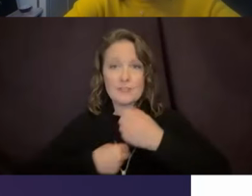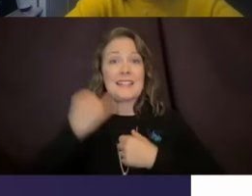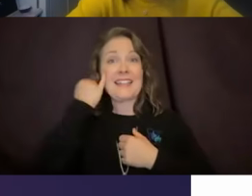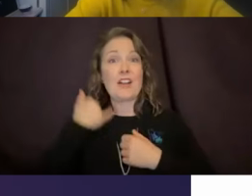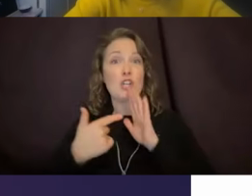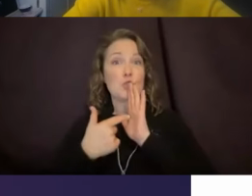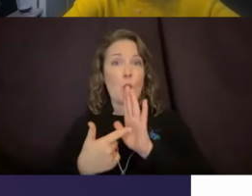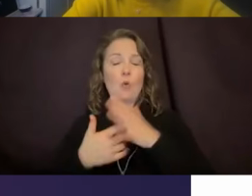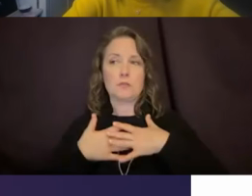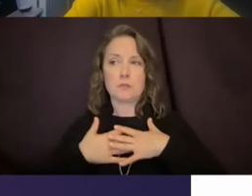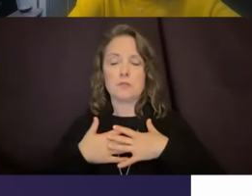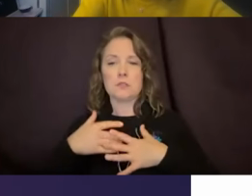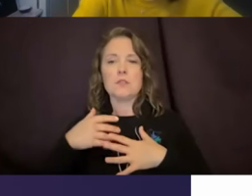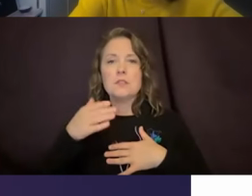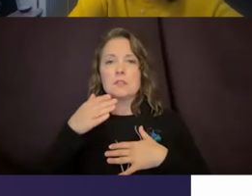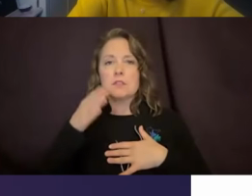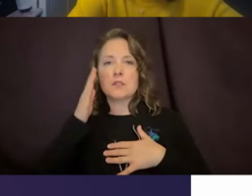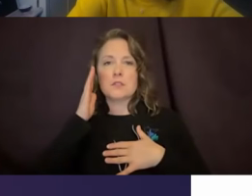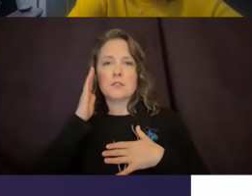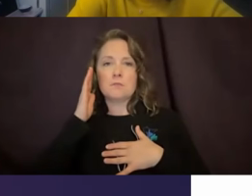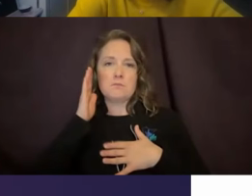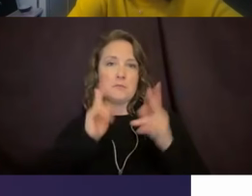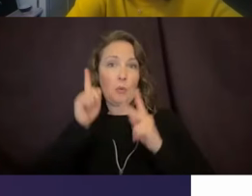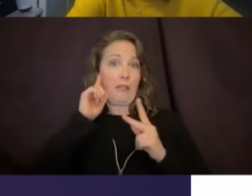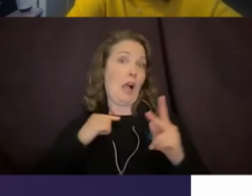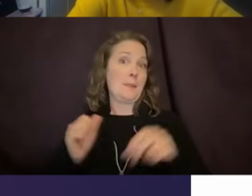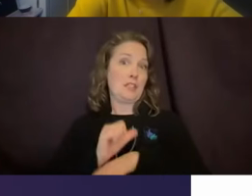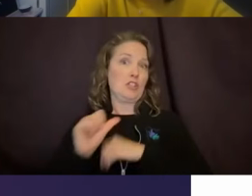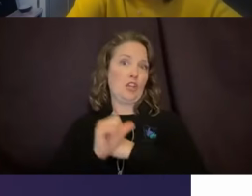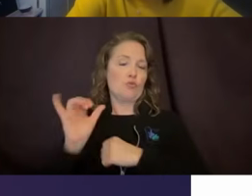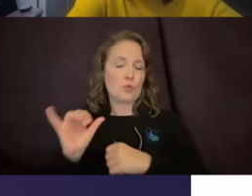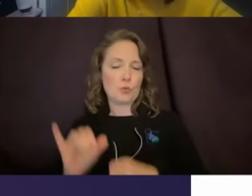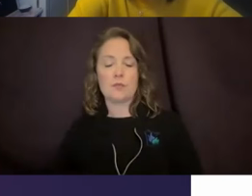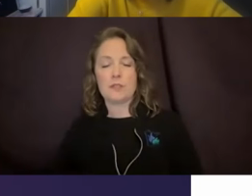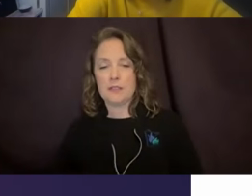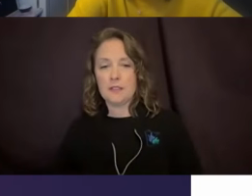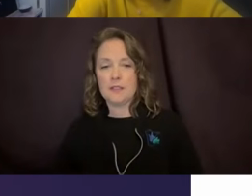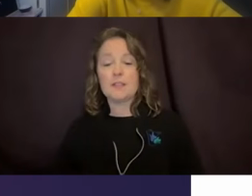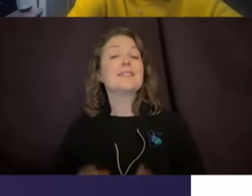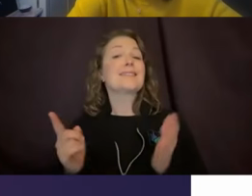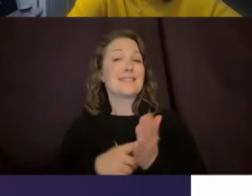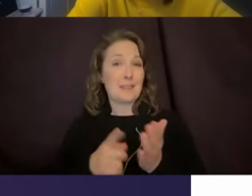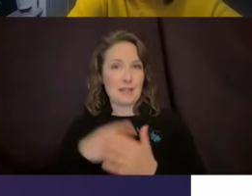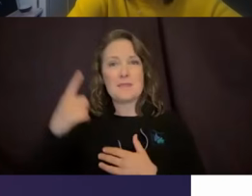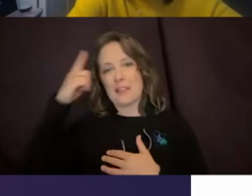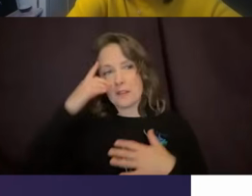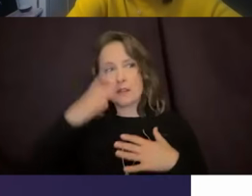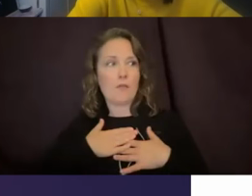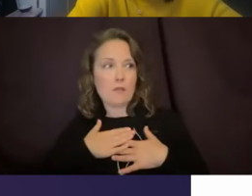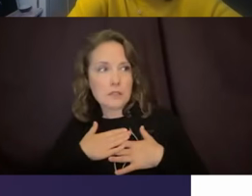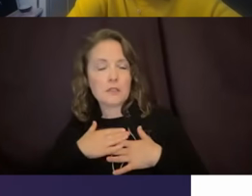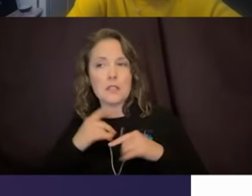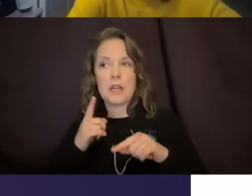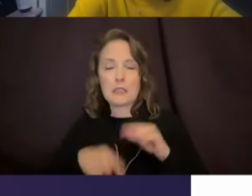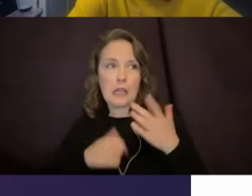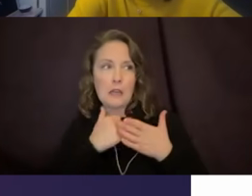I'm automatically this person who's abusive. They might start to believe that pleasing others is key, that they can't do anything about